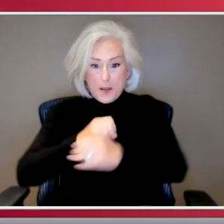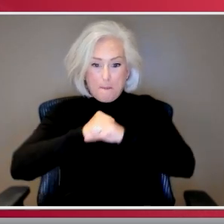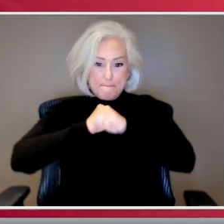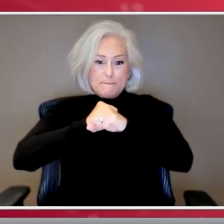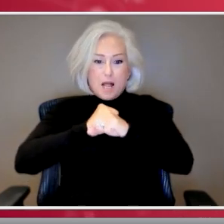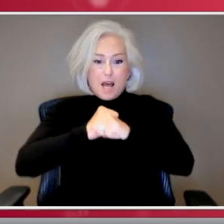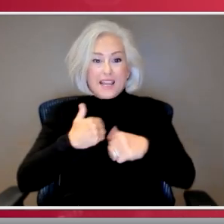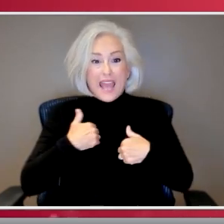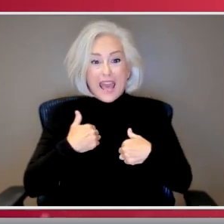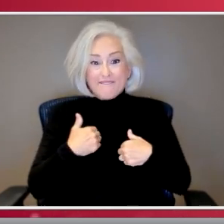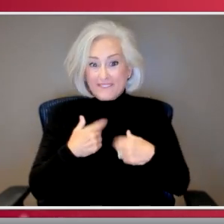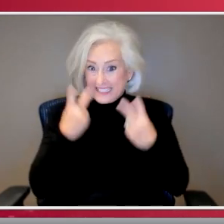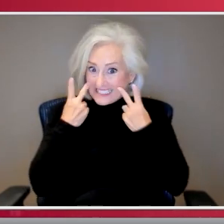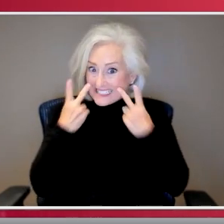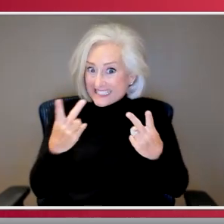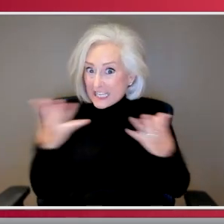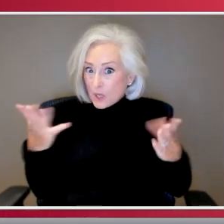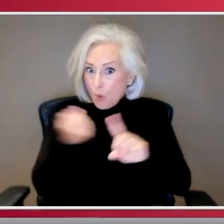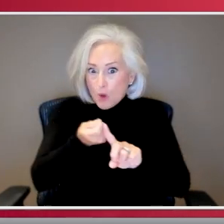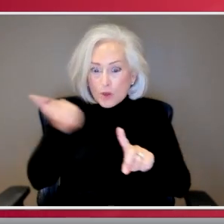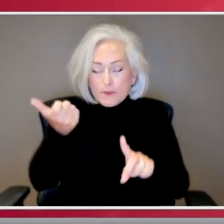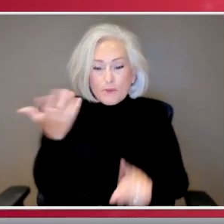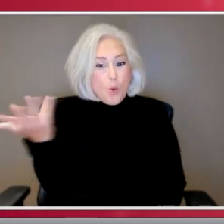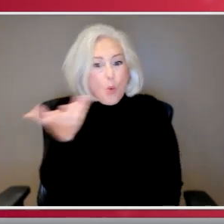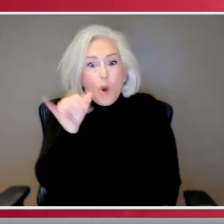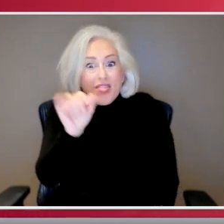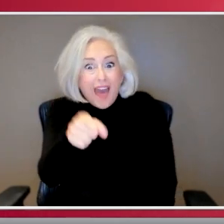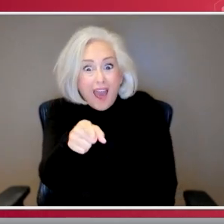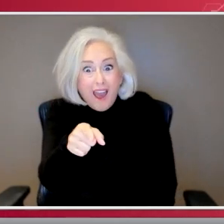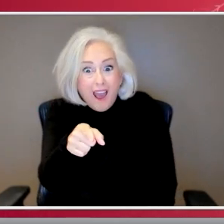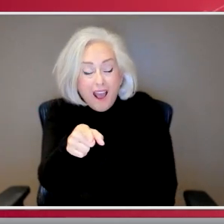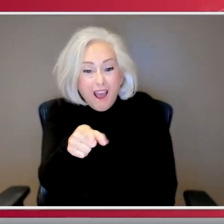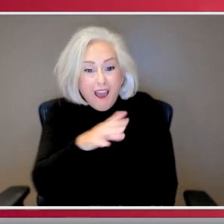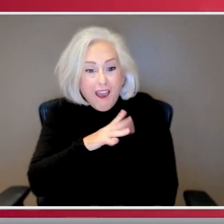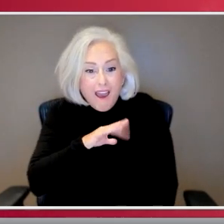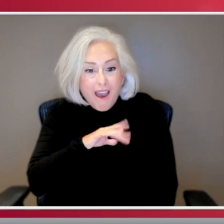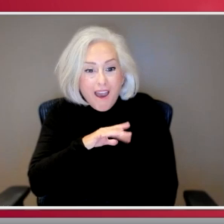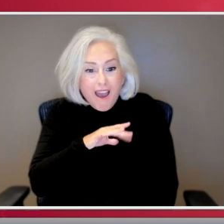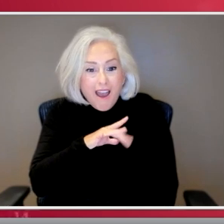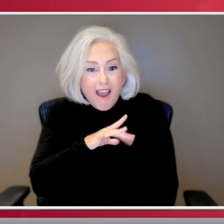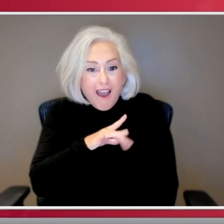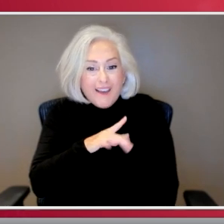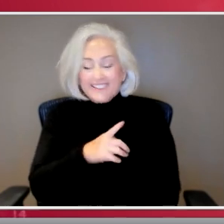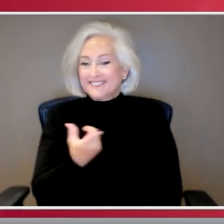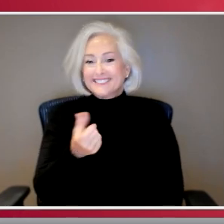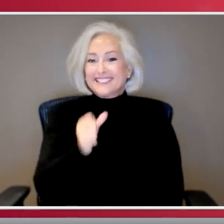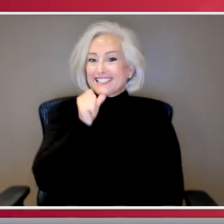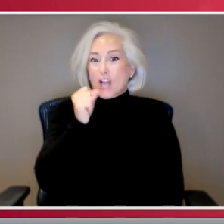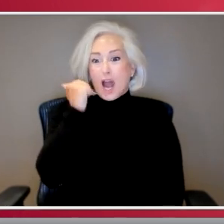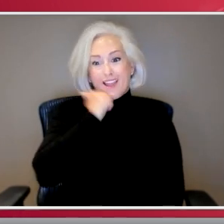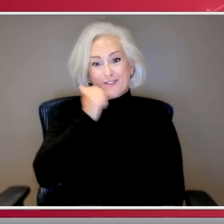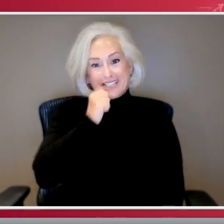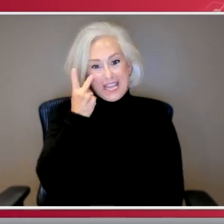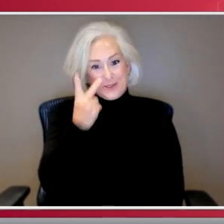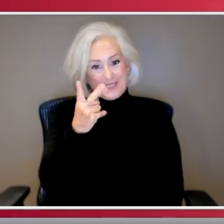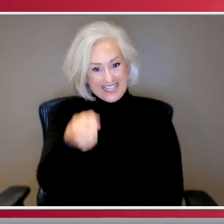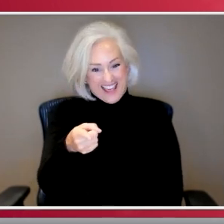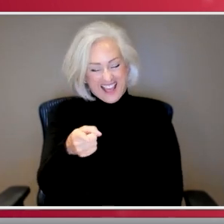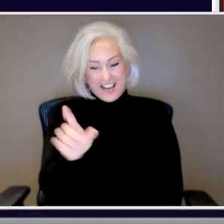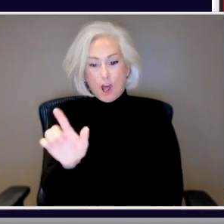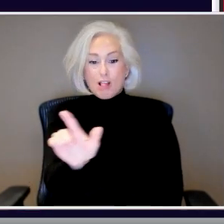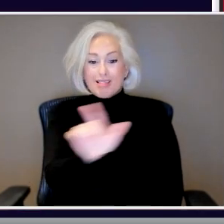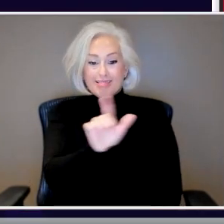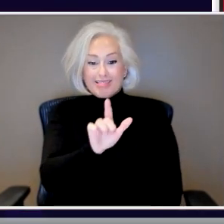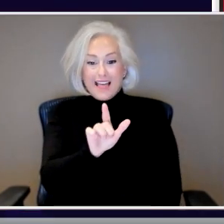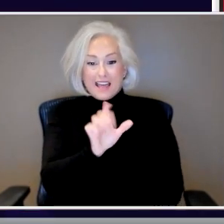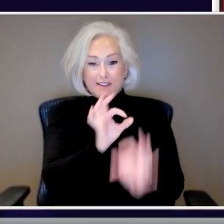removed. What are we looking at here? Yeah. Wow. Yeah, so it's not every day you get to see this, but on the left, that is actually a picture